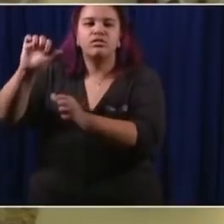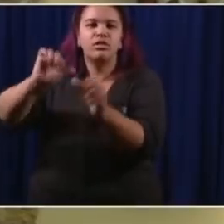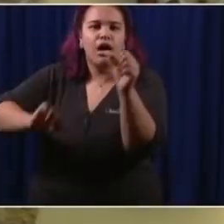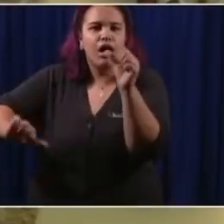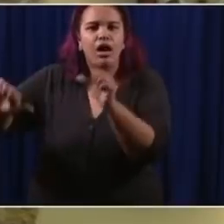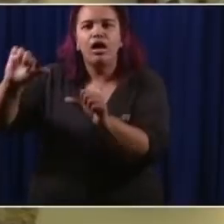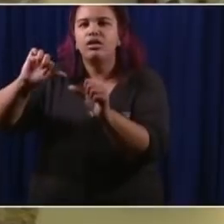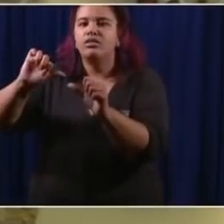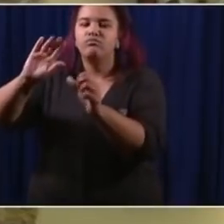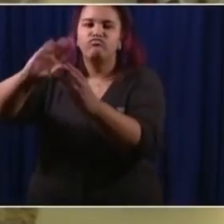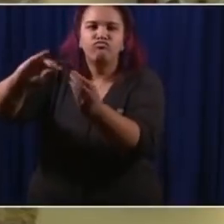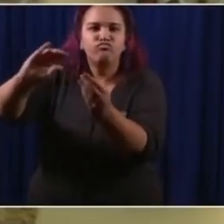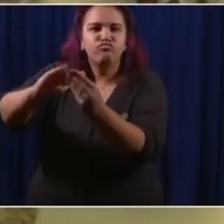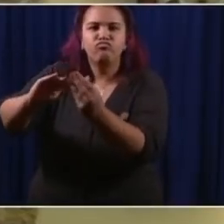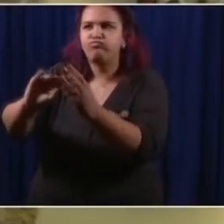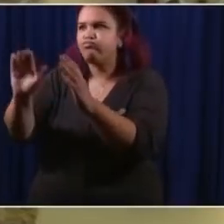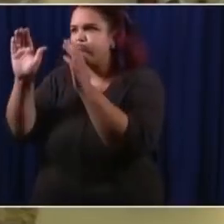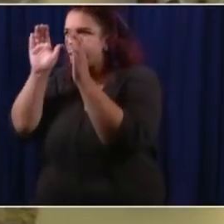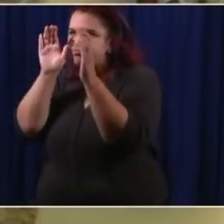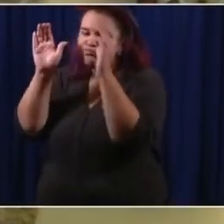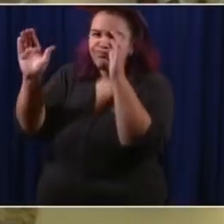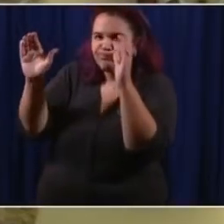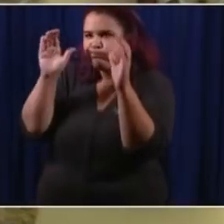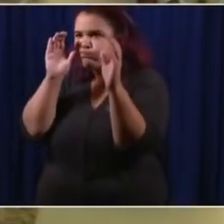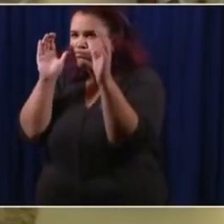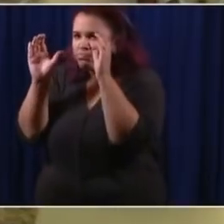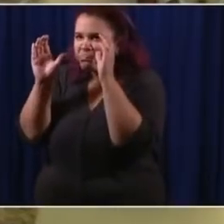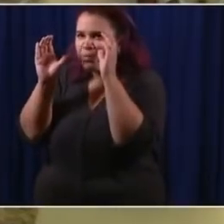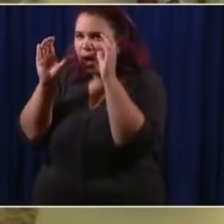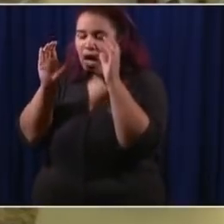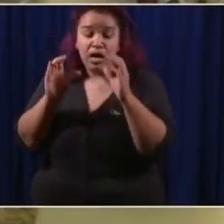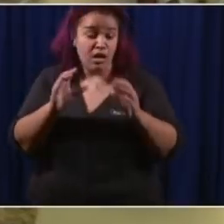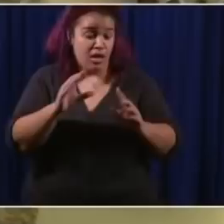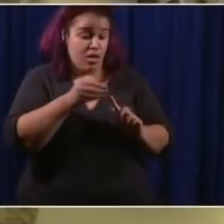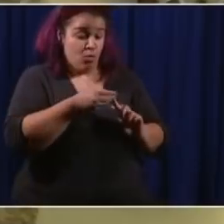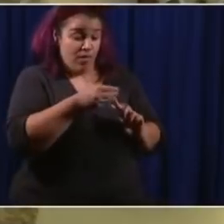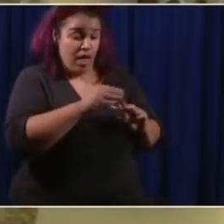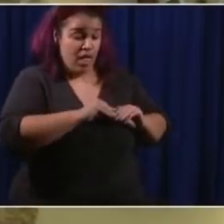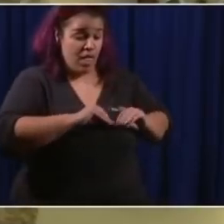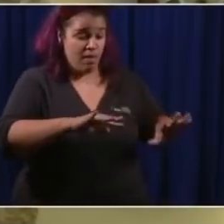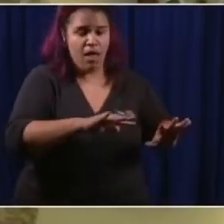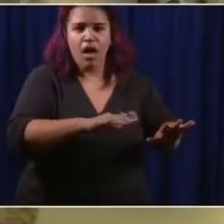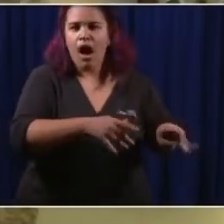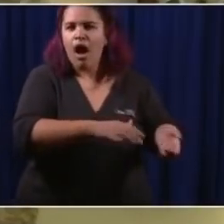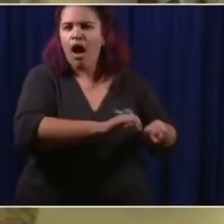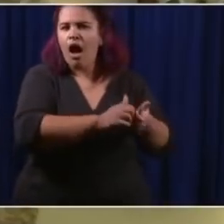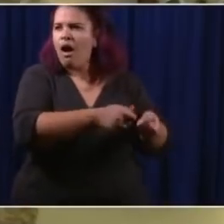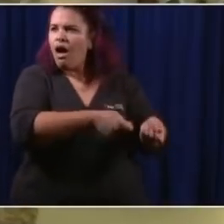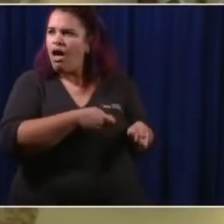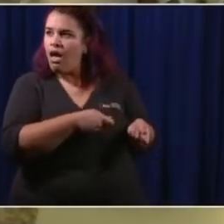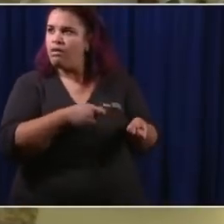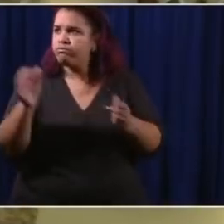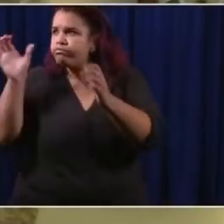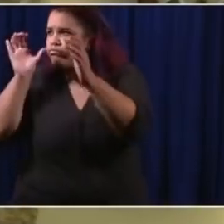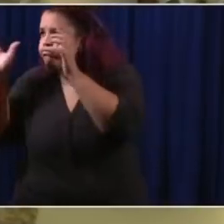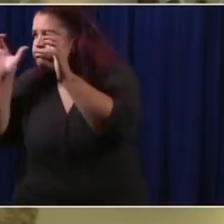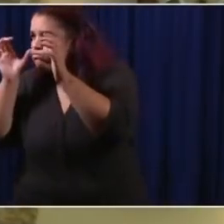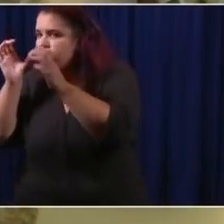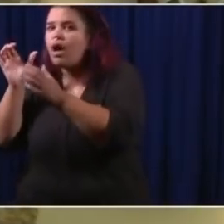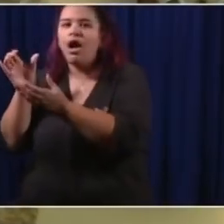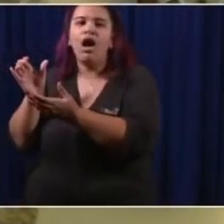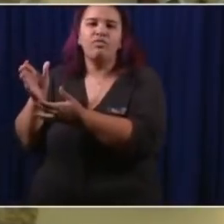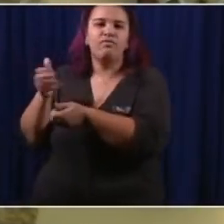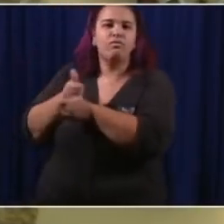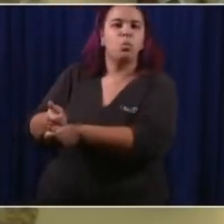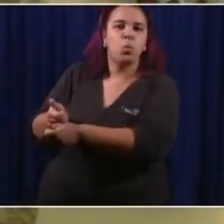about how we slow the spread. So when we talk about these venues, for